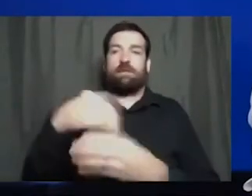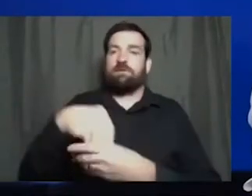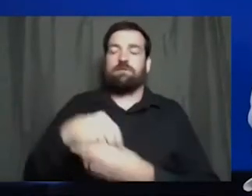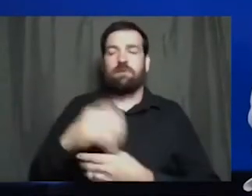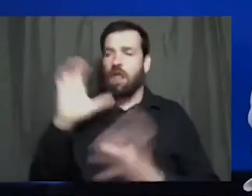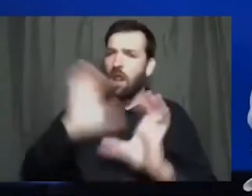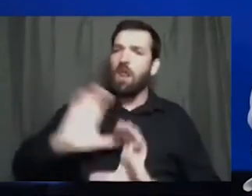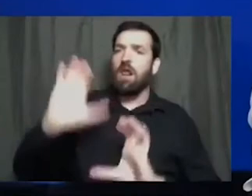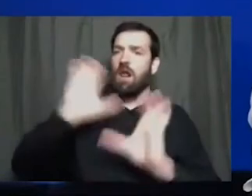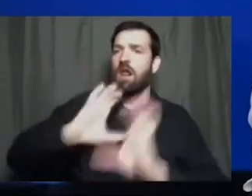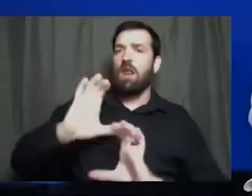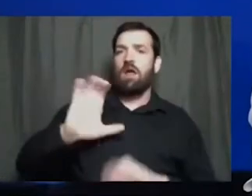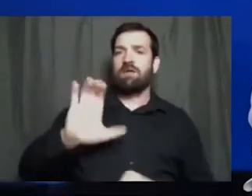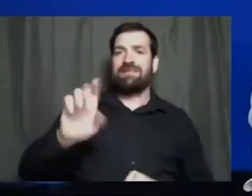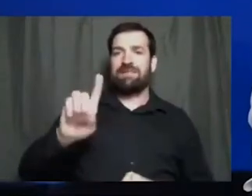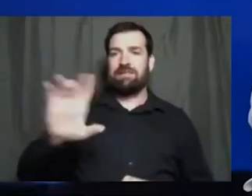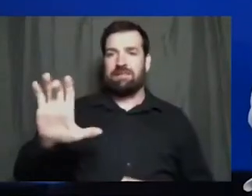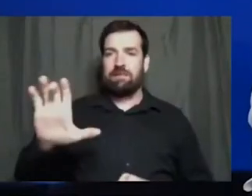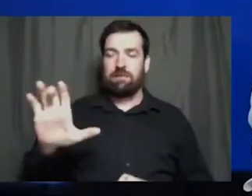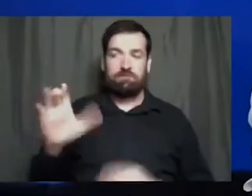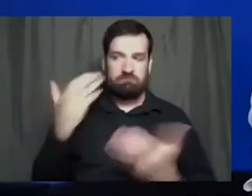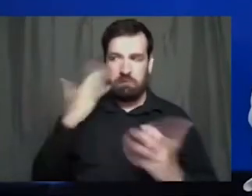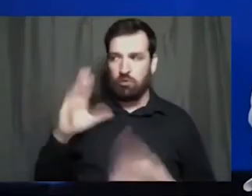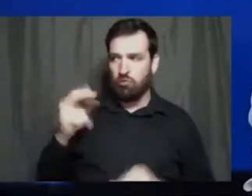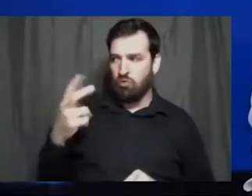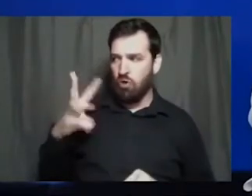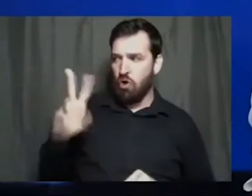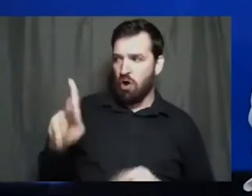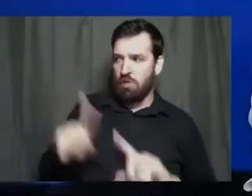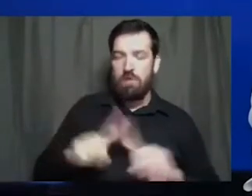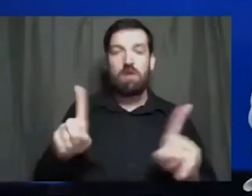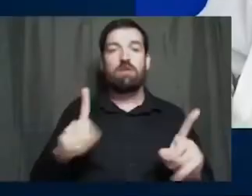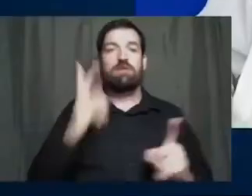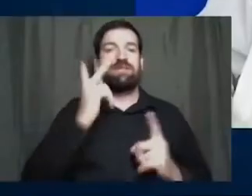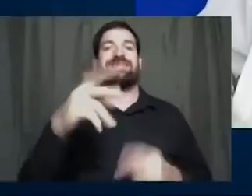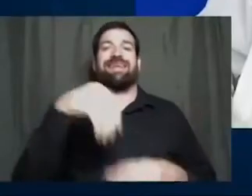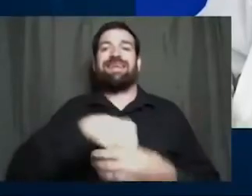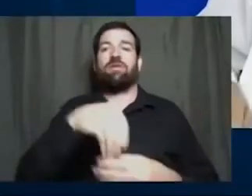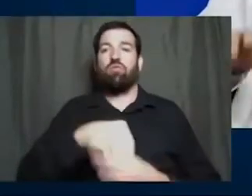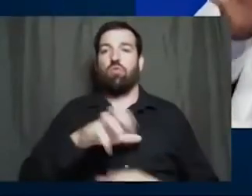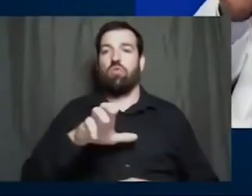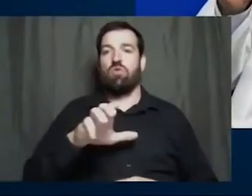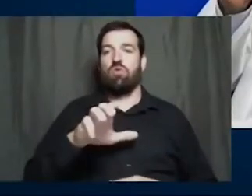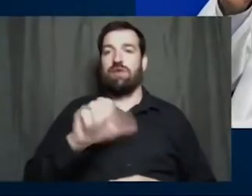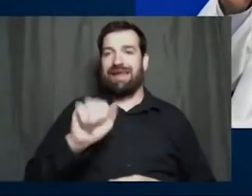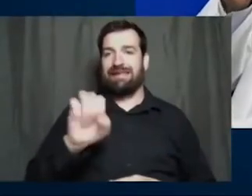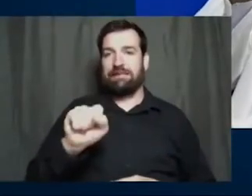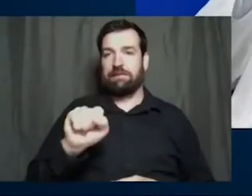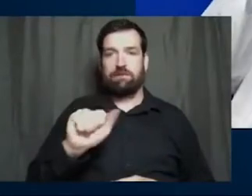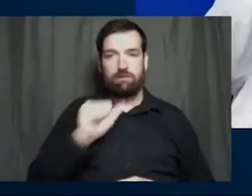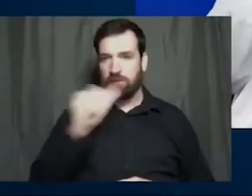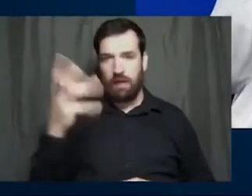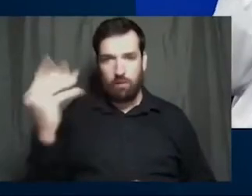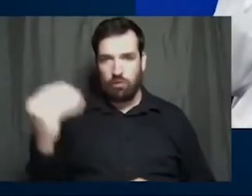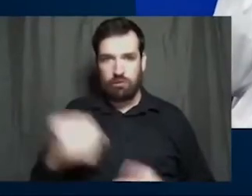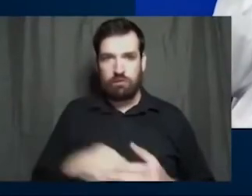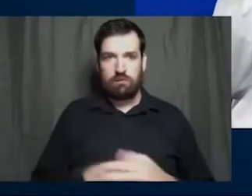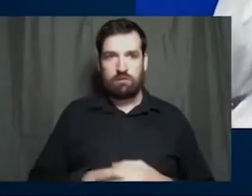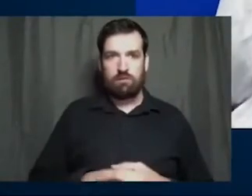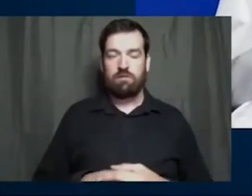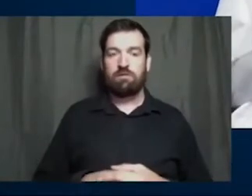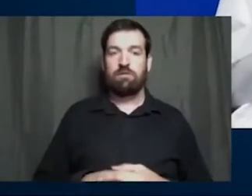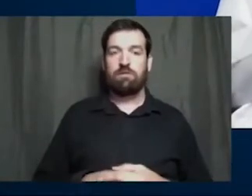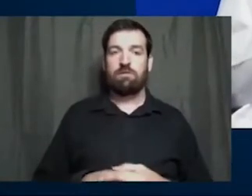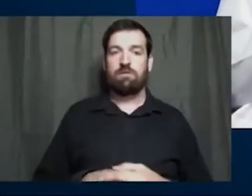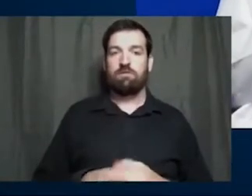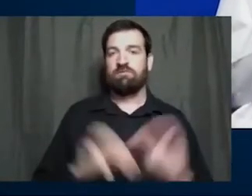Hawk, if you got anything different. But I only saw indoor cases. I didn't see it. And Provincetown was crowded. Mm-hmm. Didn't see any references